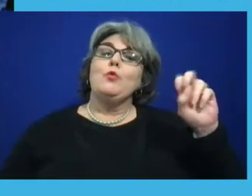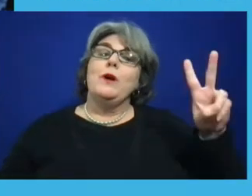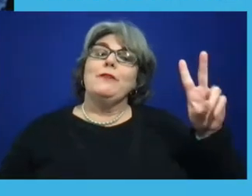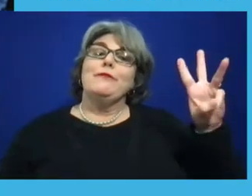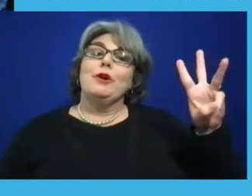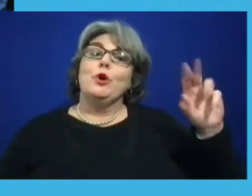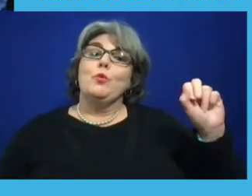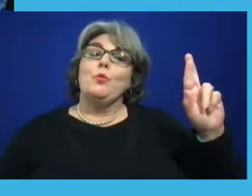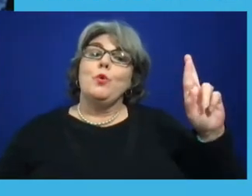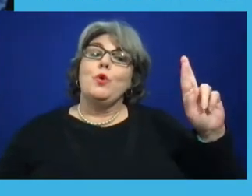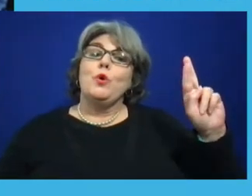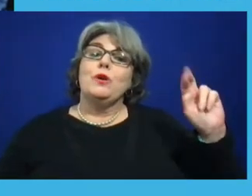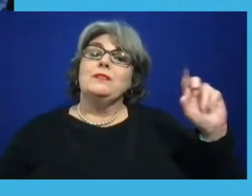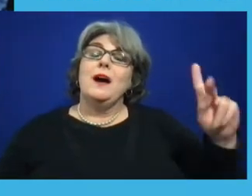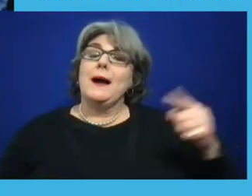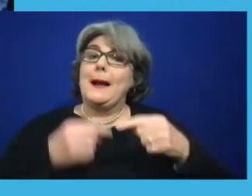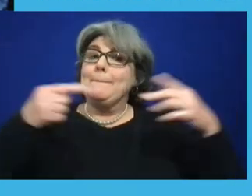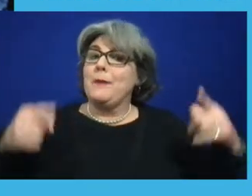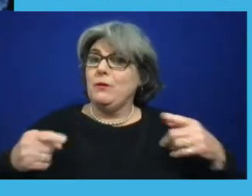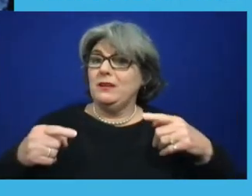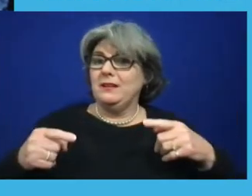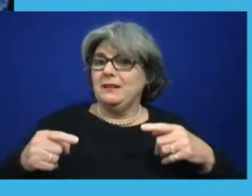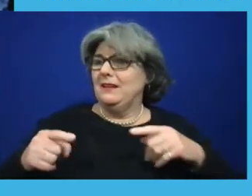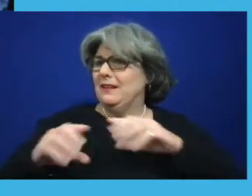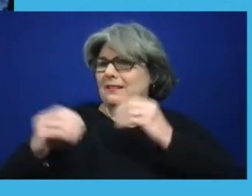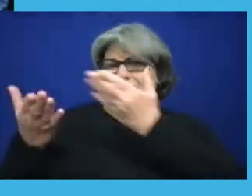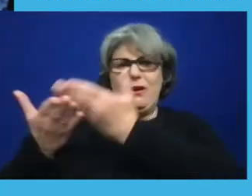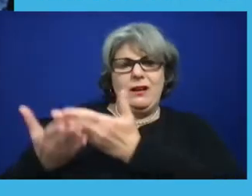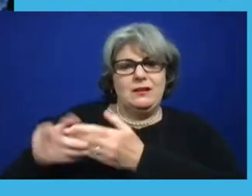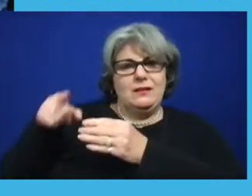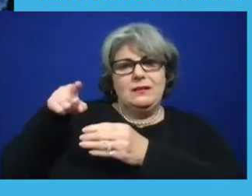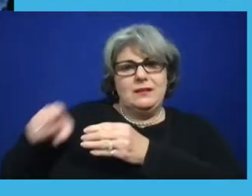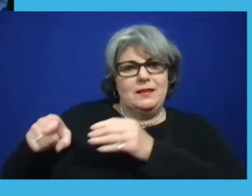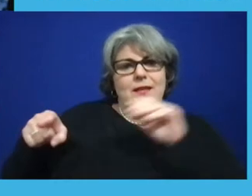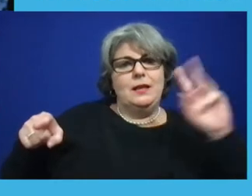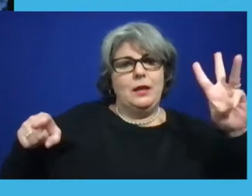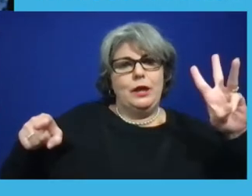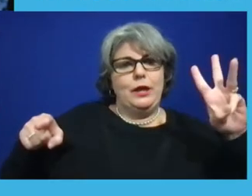But in the case of Reverend Warnock's opponent,